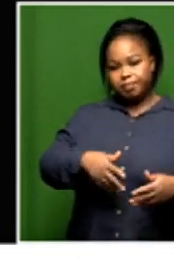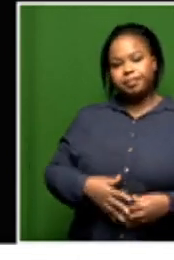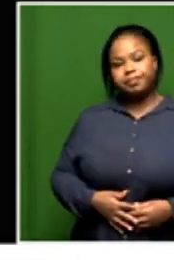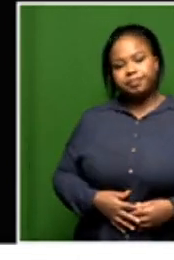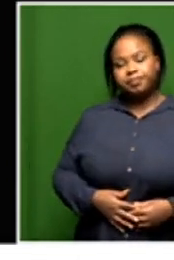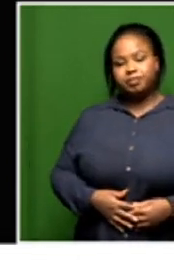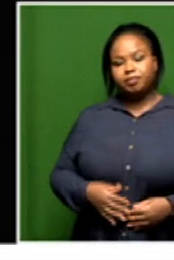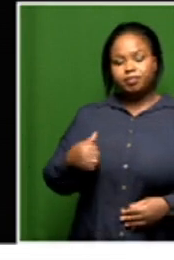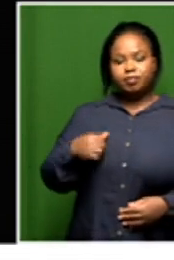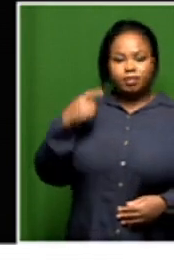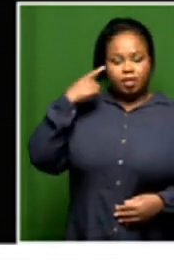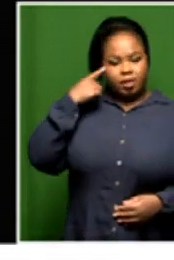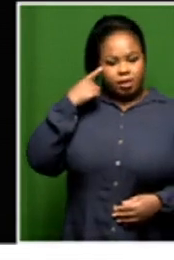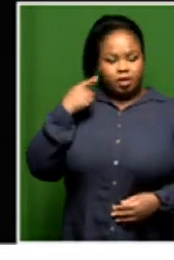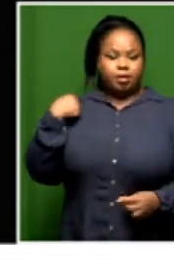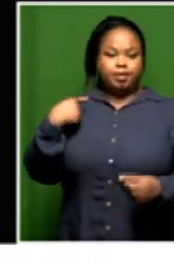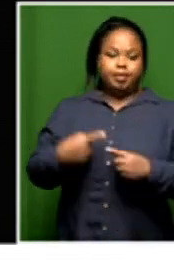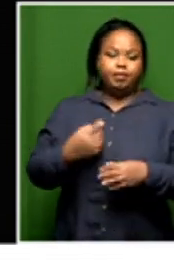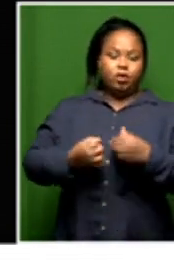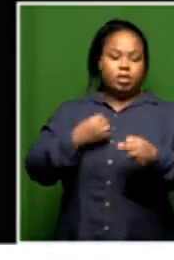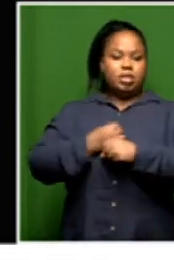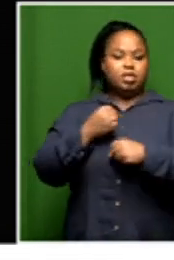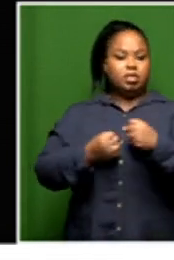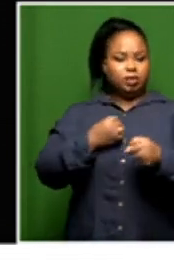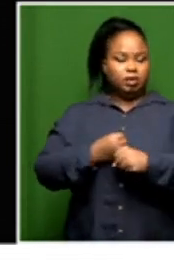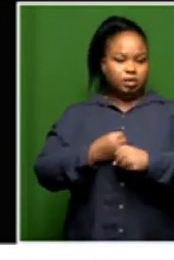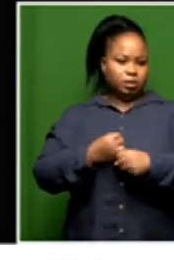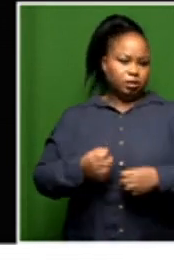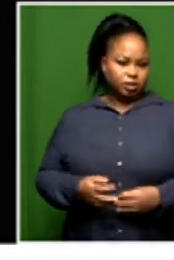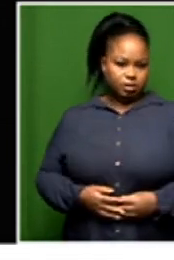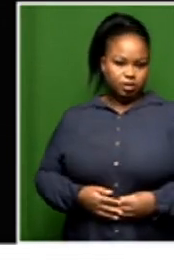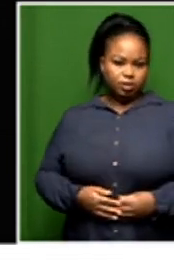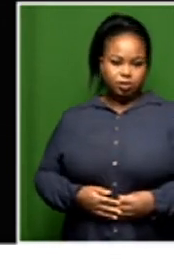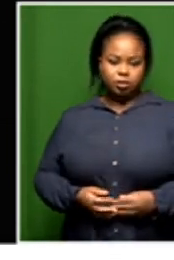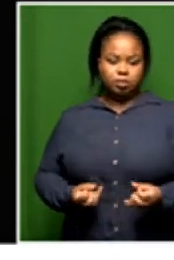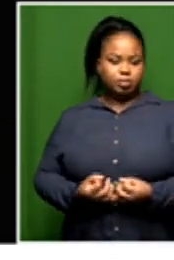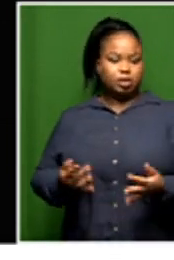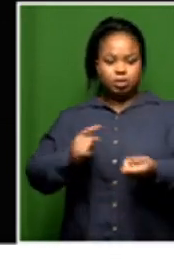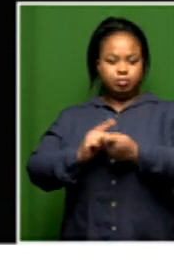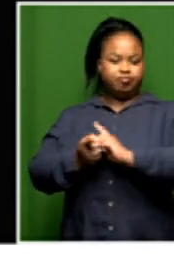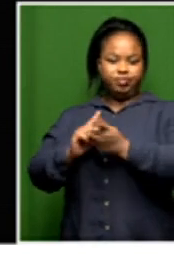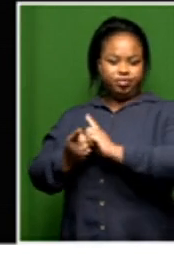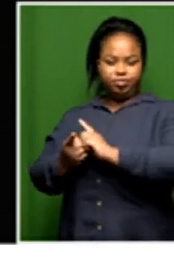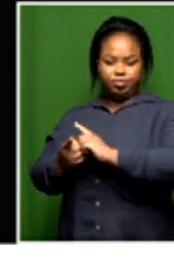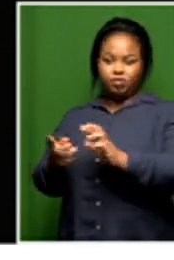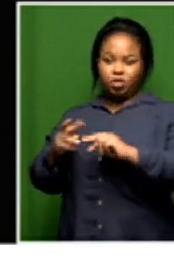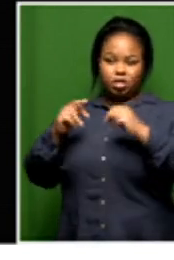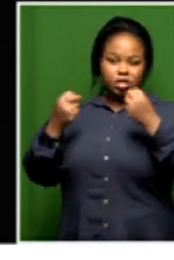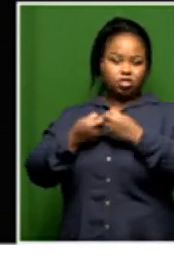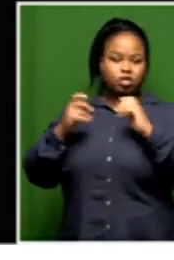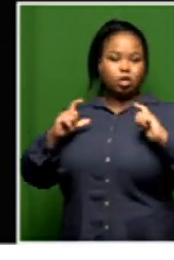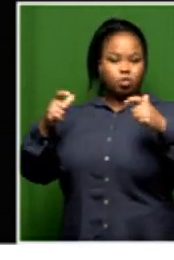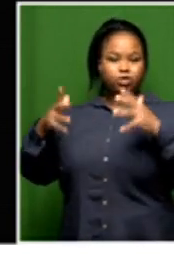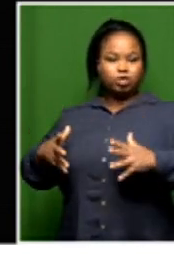I think it's come a long way. Over the years, we've had a lot of changes with national